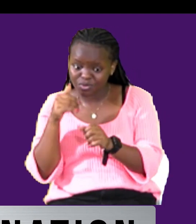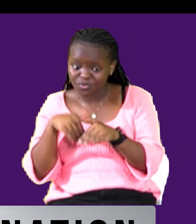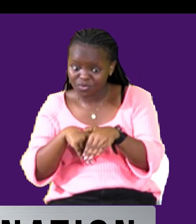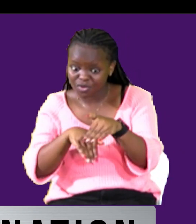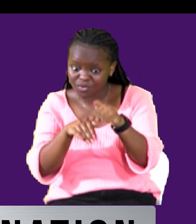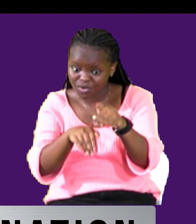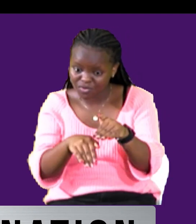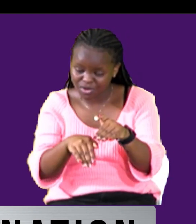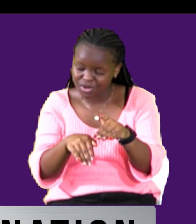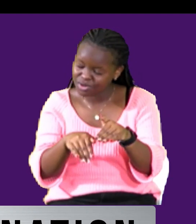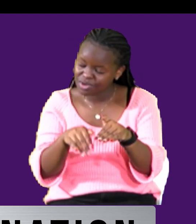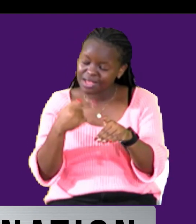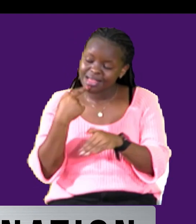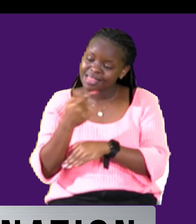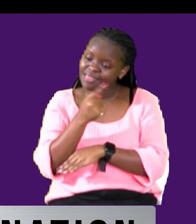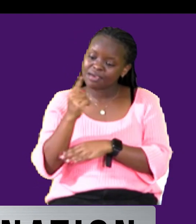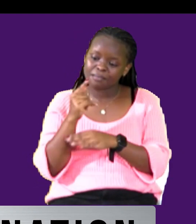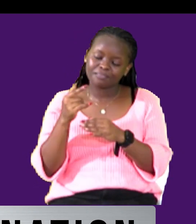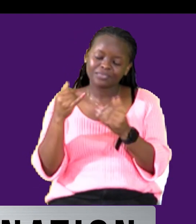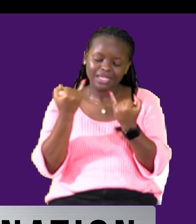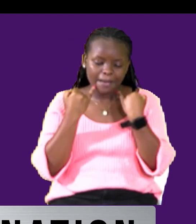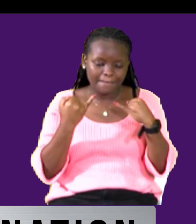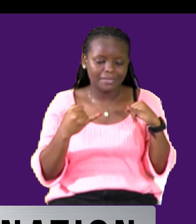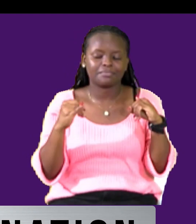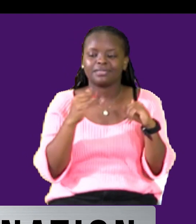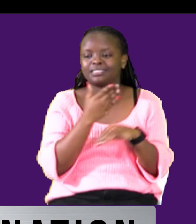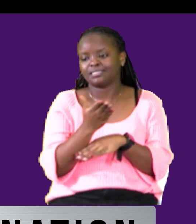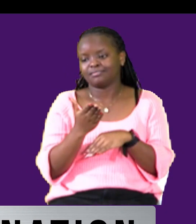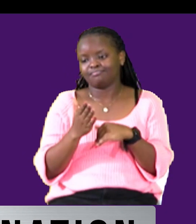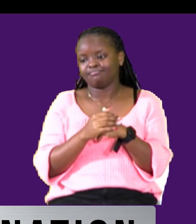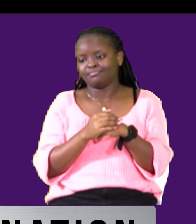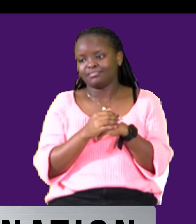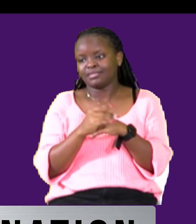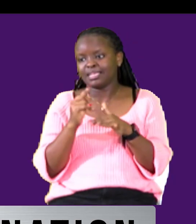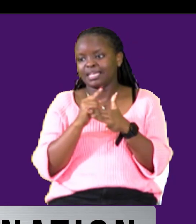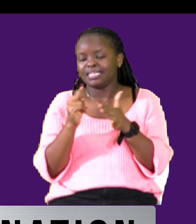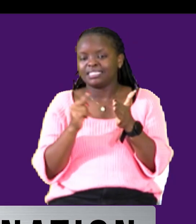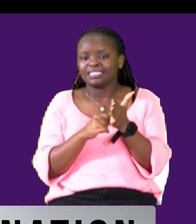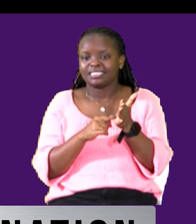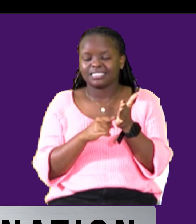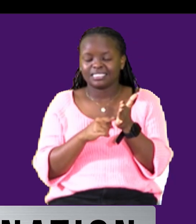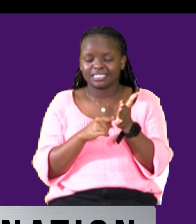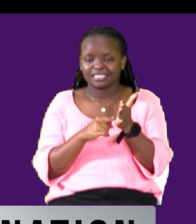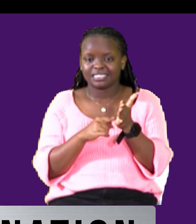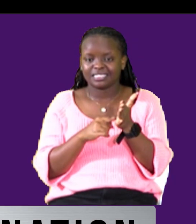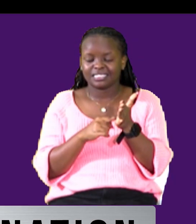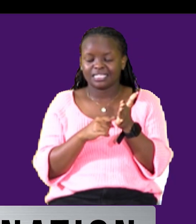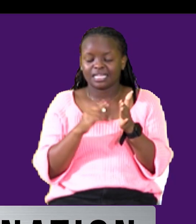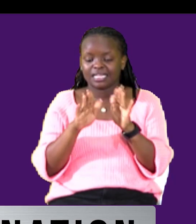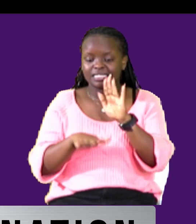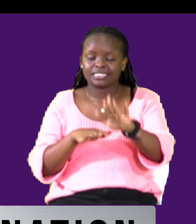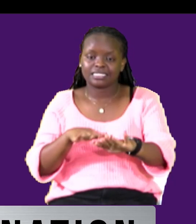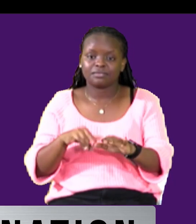very well that they are the one that implemented it. Probably this informs the and this is the biggest mistake that they are doing.